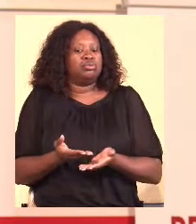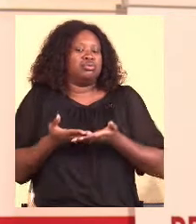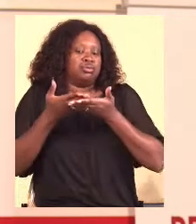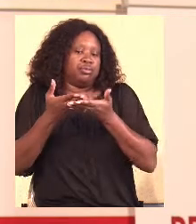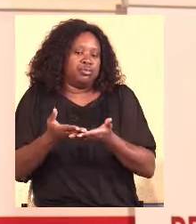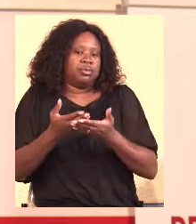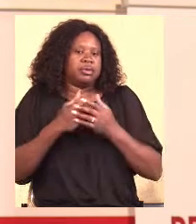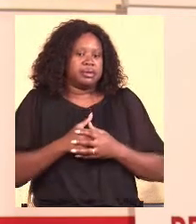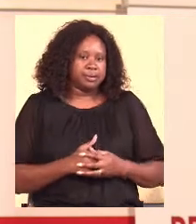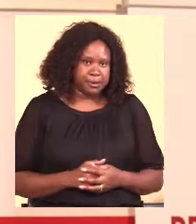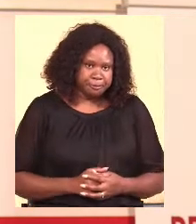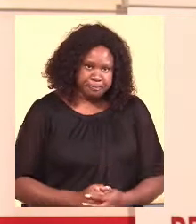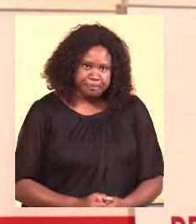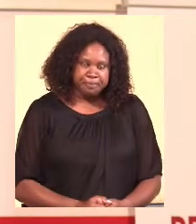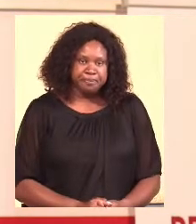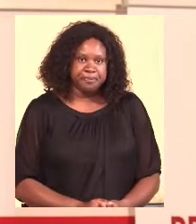assisted.